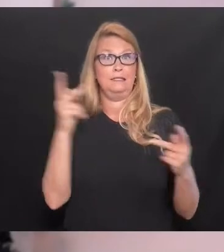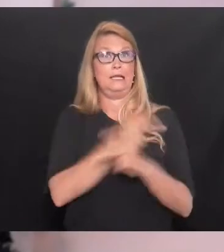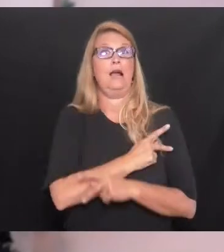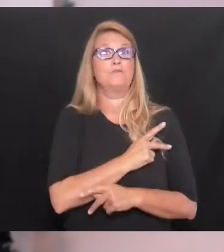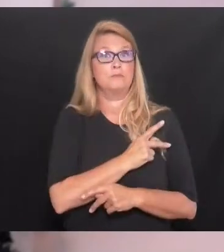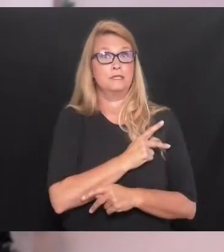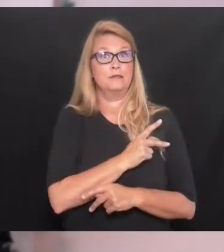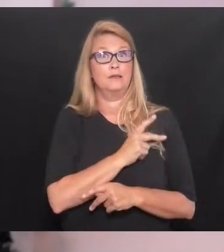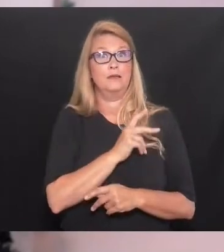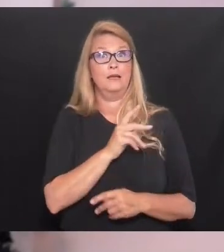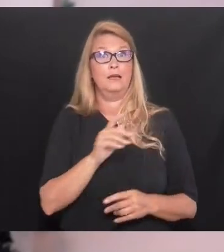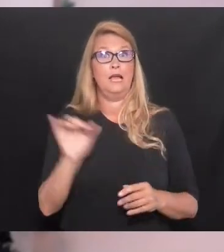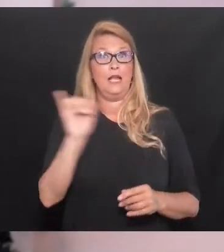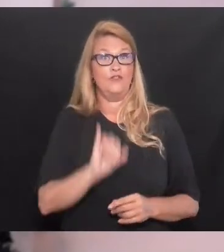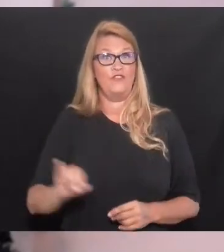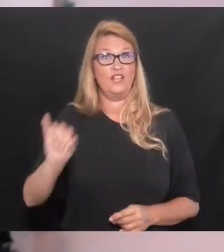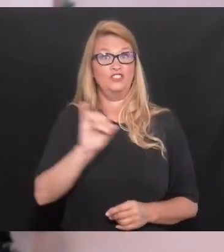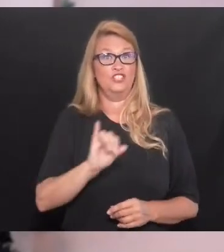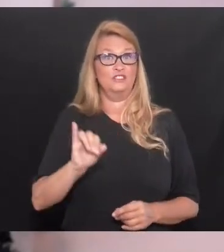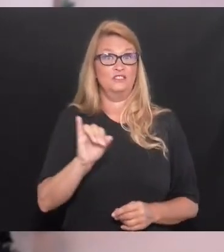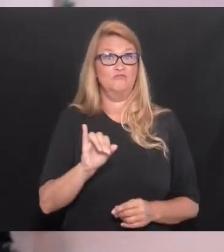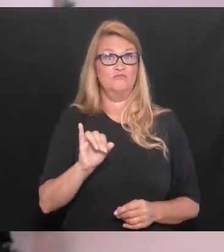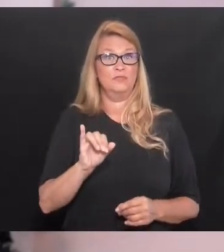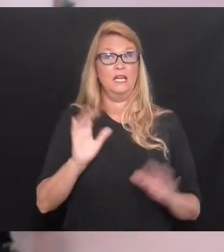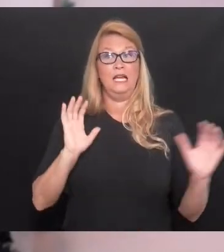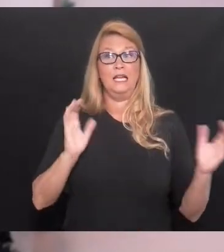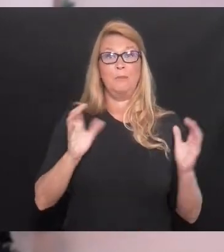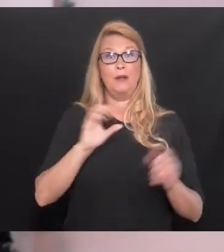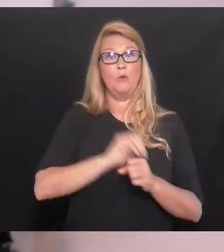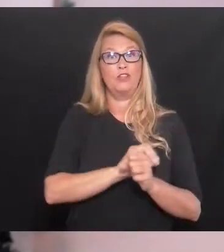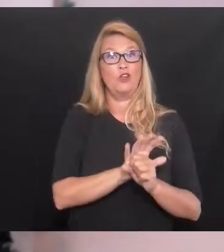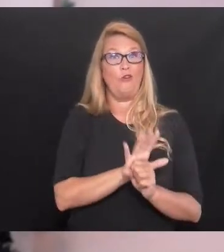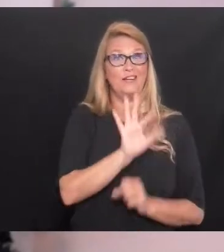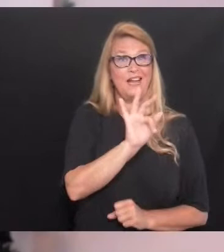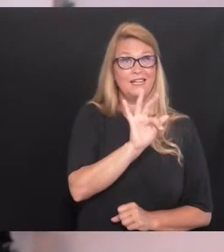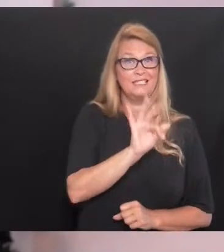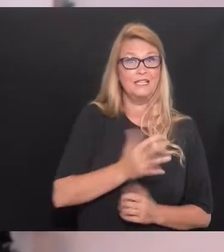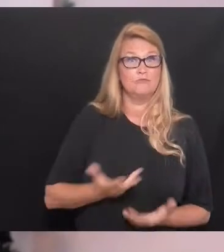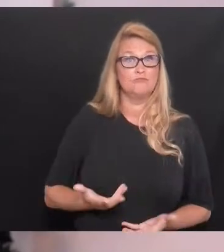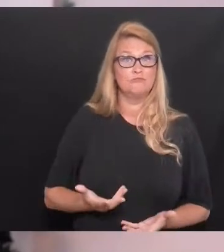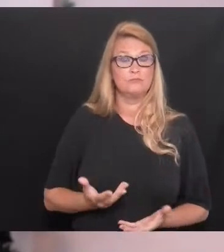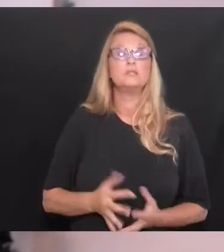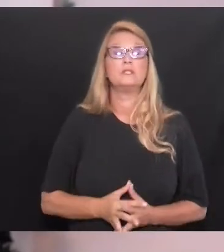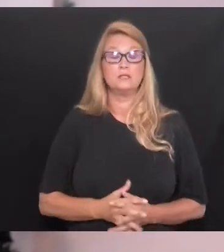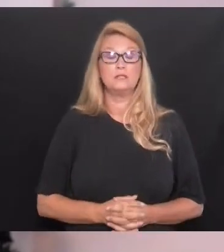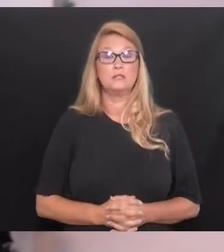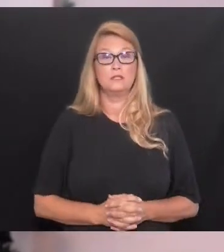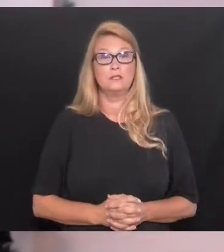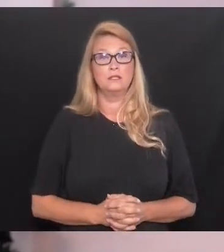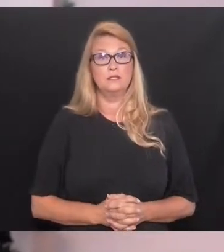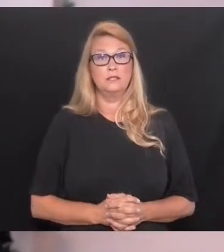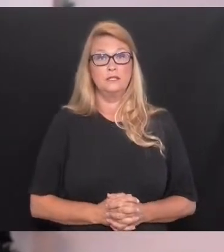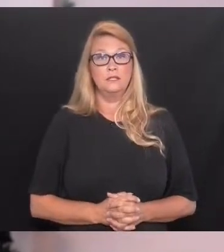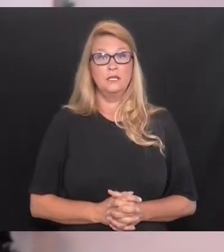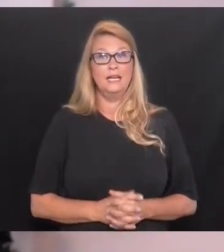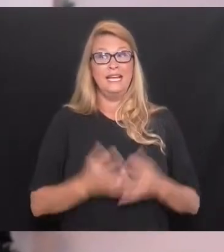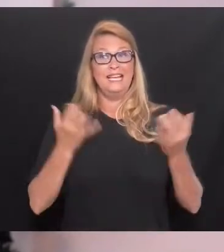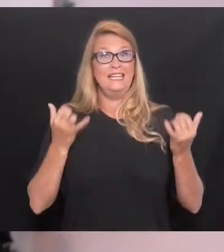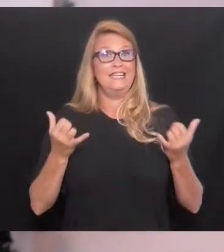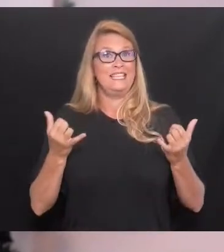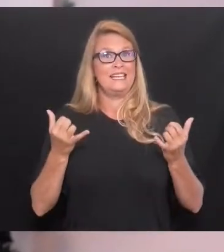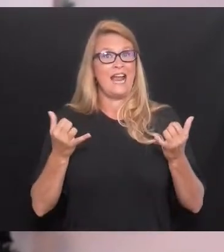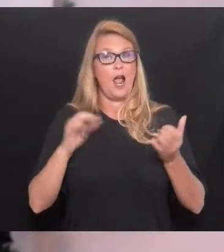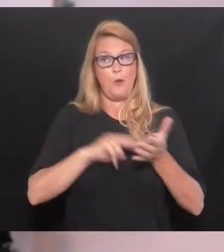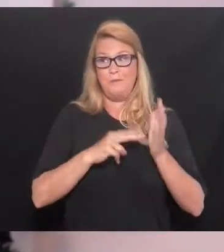airways with the Delta variant than were found with the initial COVID-19 strain that we saw from China. And therefore,